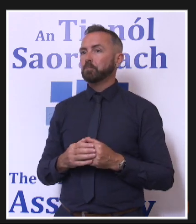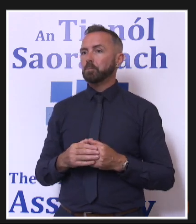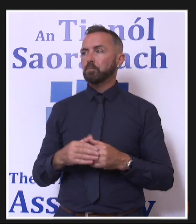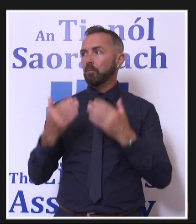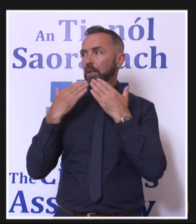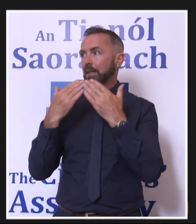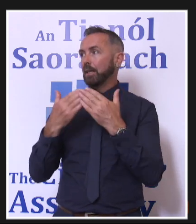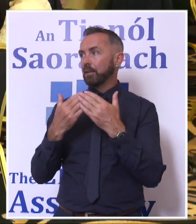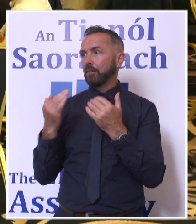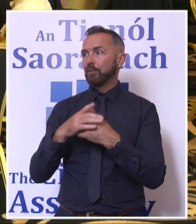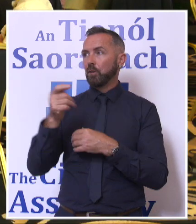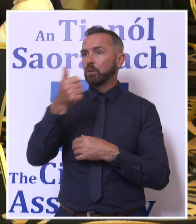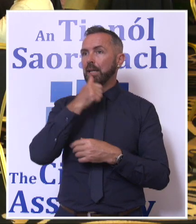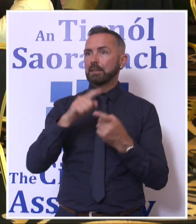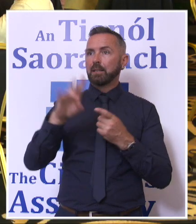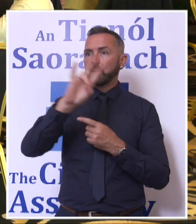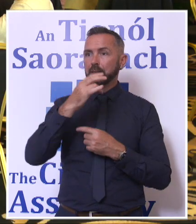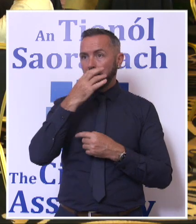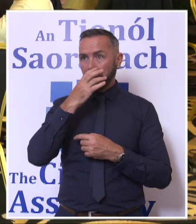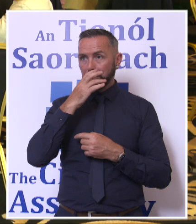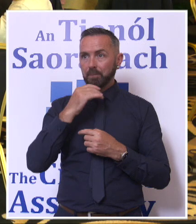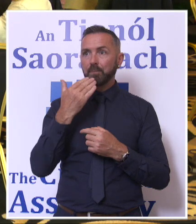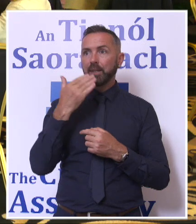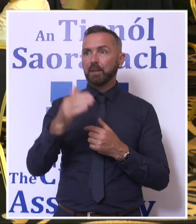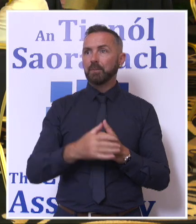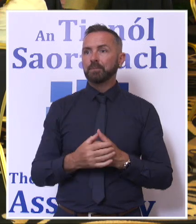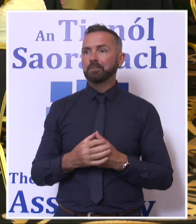So much for those answers. Next question, please. Thank you.